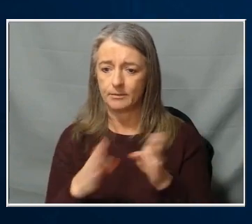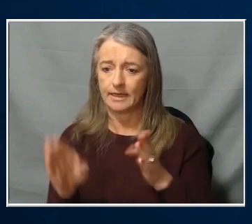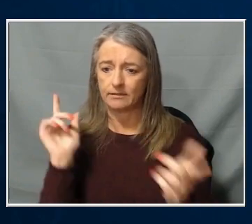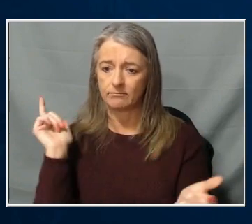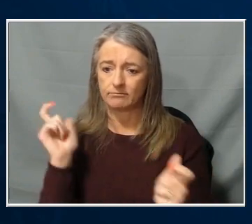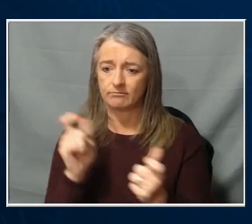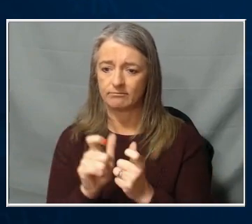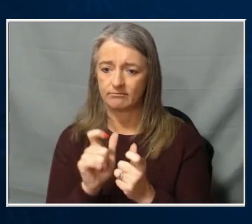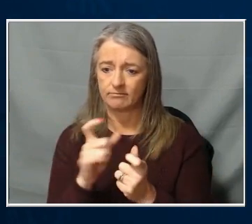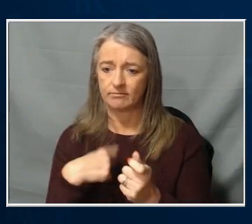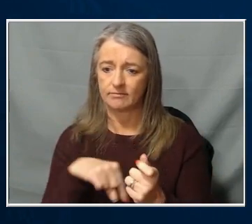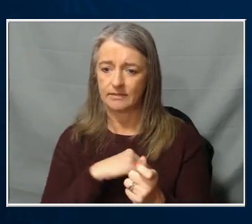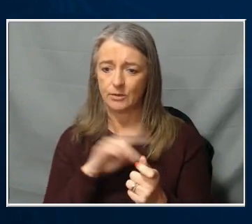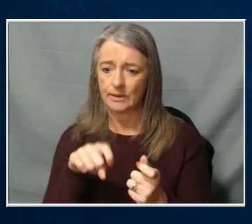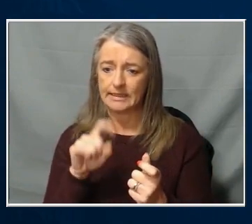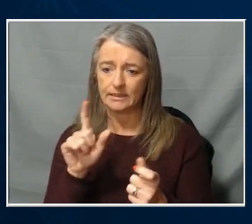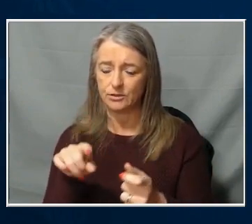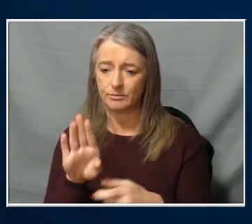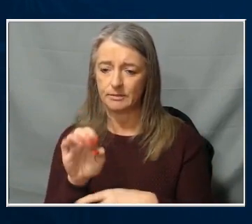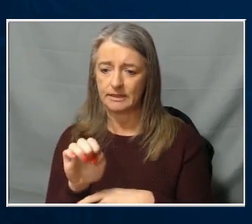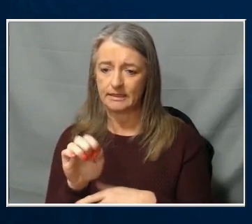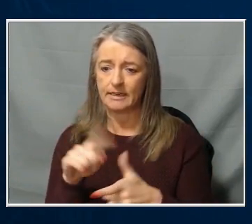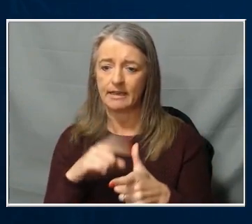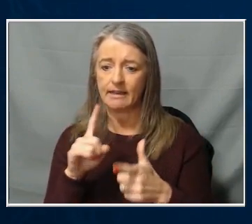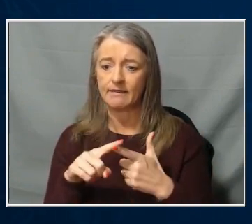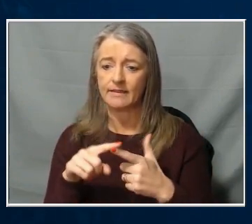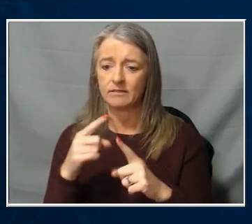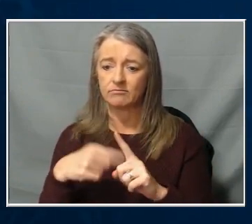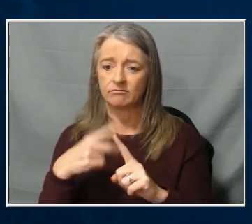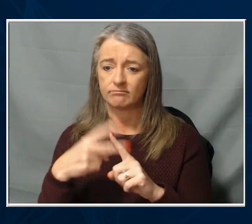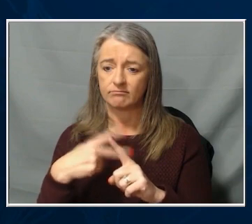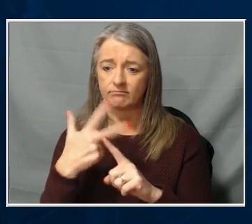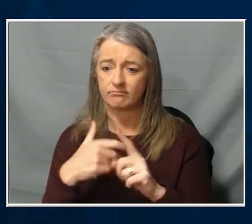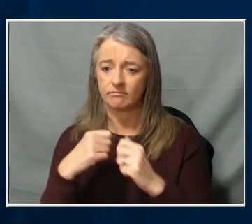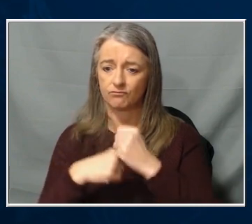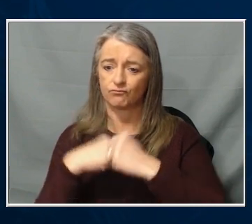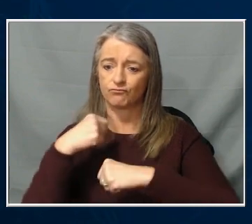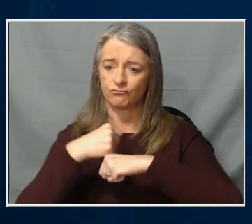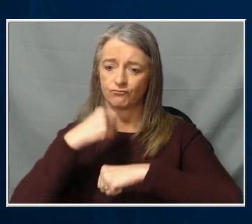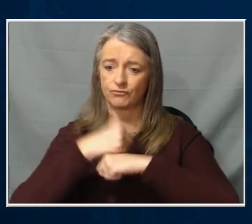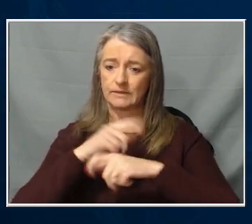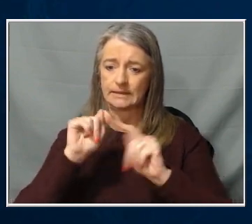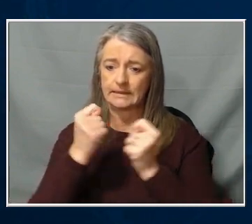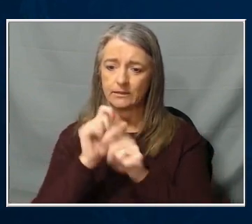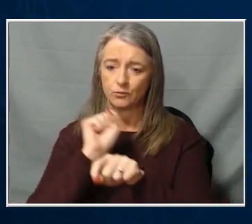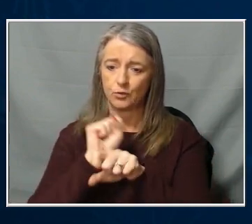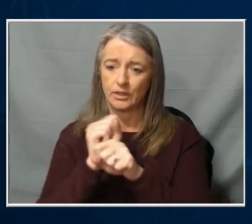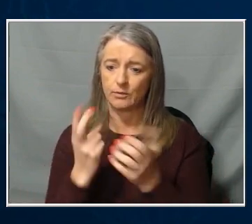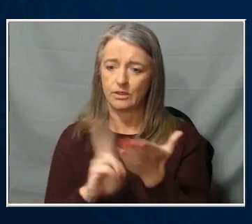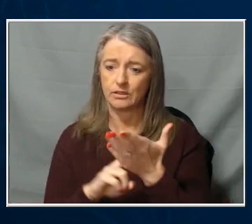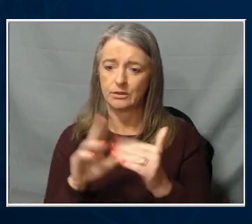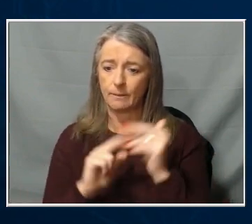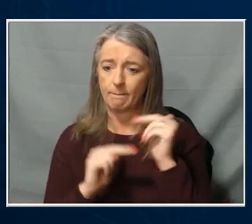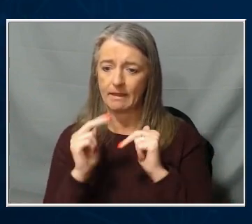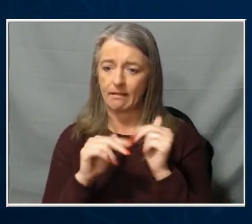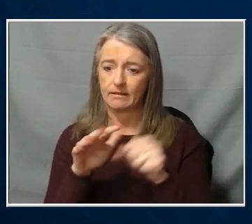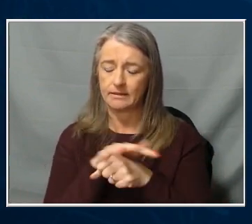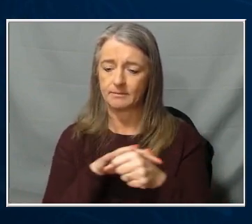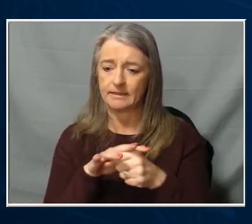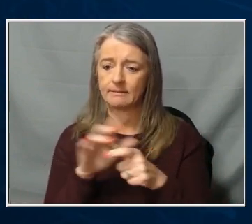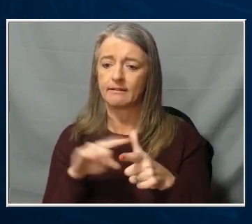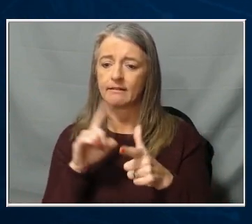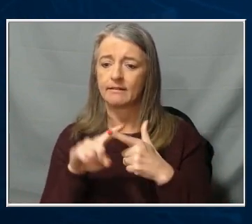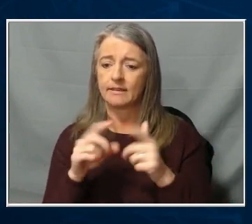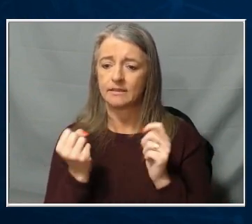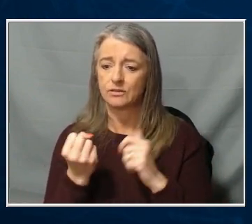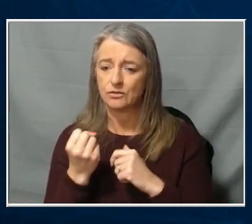exactly what we needed it to be. Then over the last several months, our construction team has been working with contractors to build us the space, and then dozens of